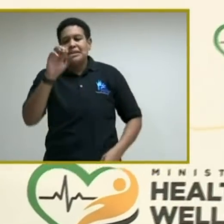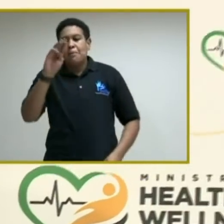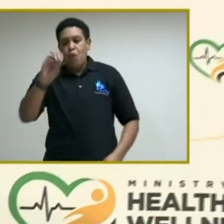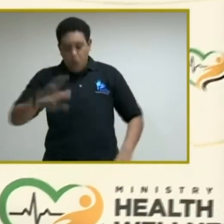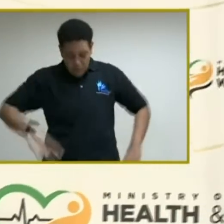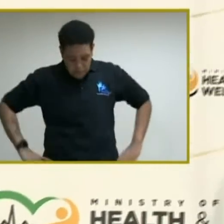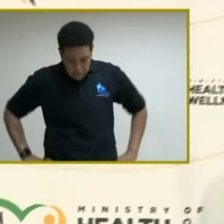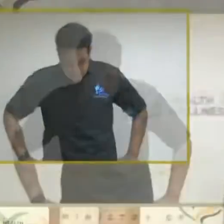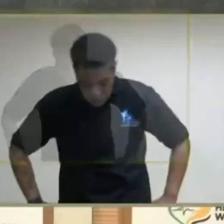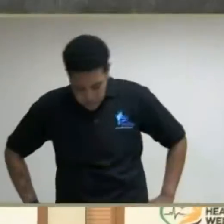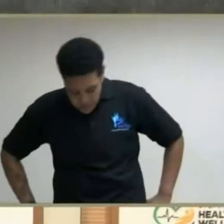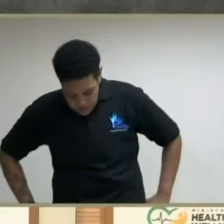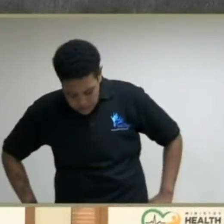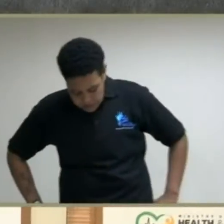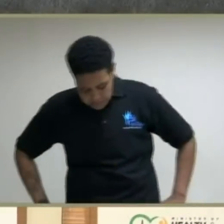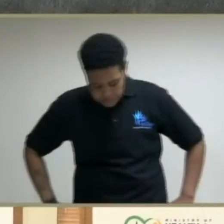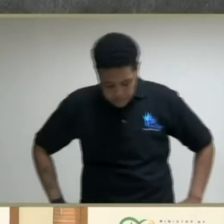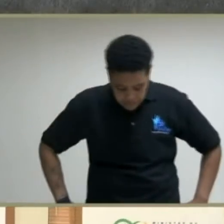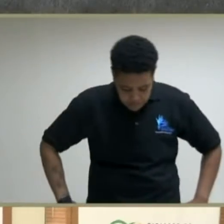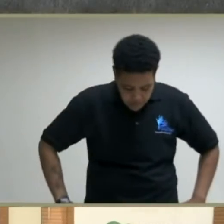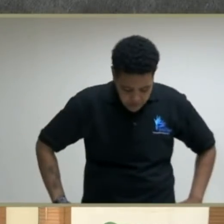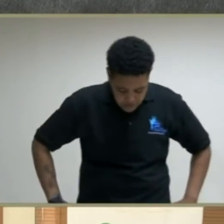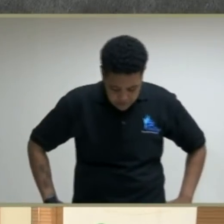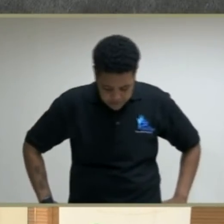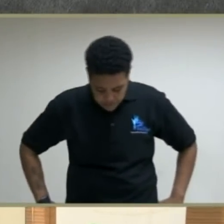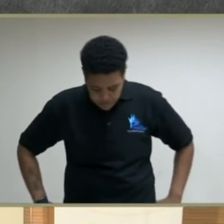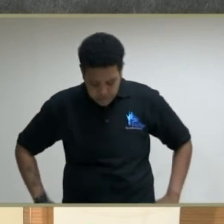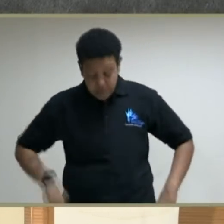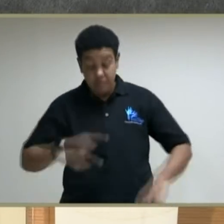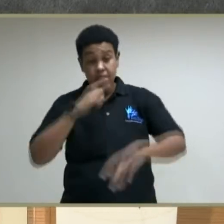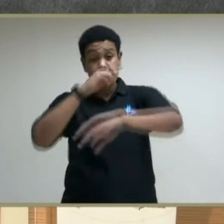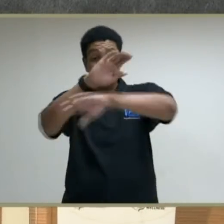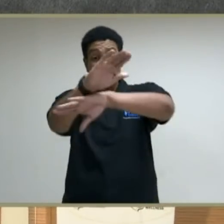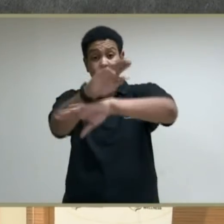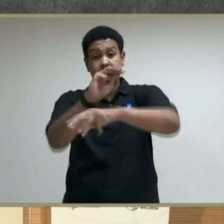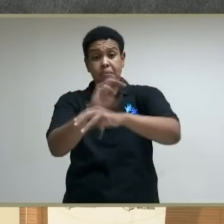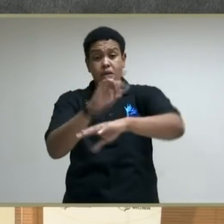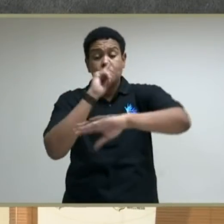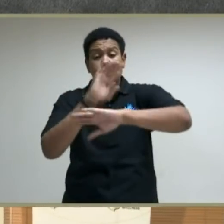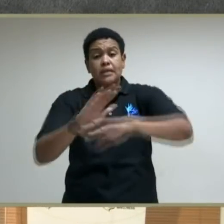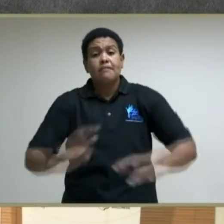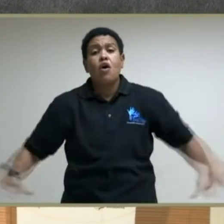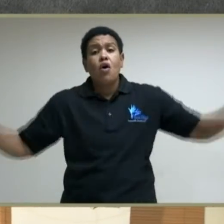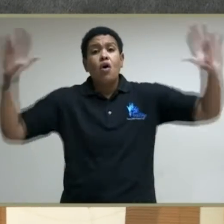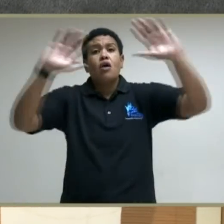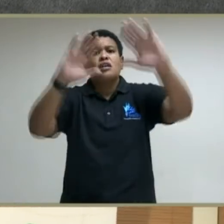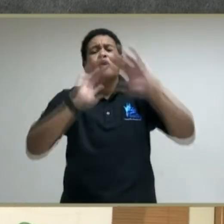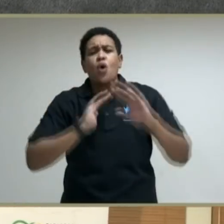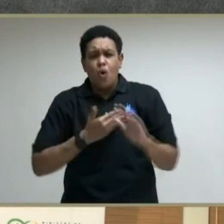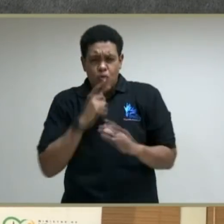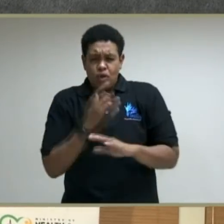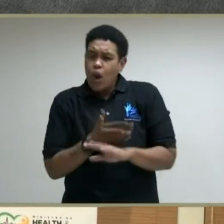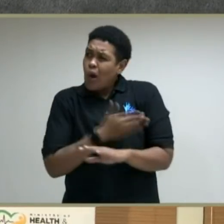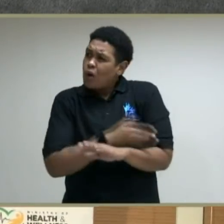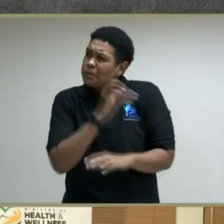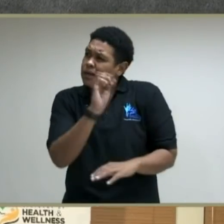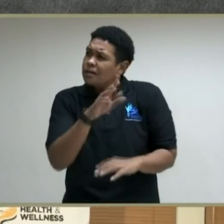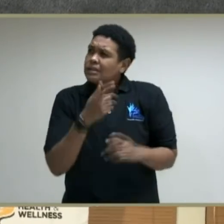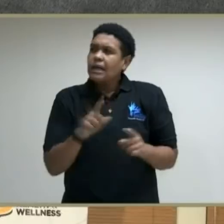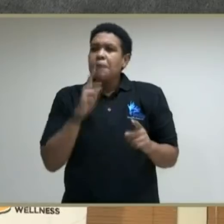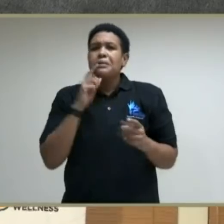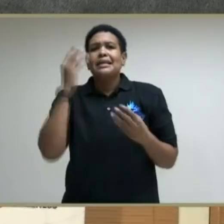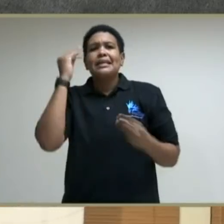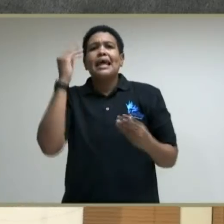Good evening, Minister, and good evening, everyone. So our update, the data